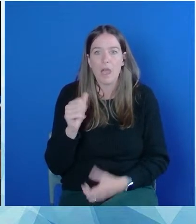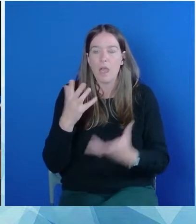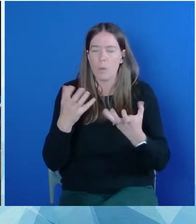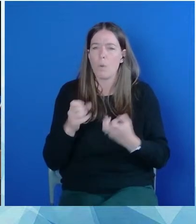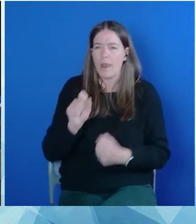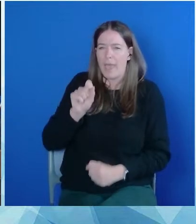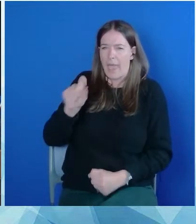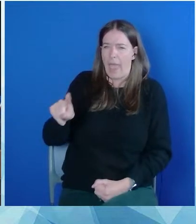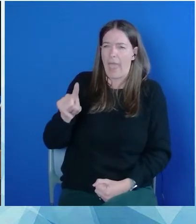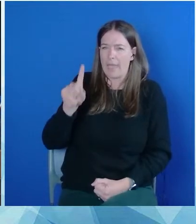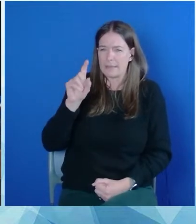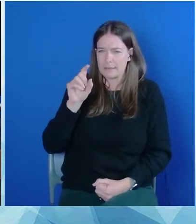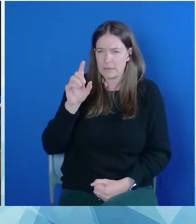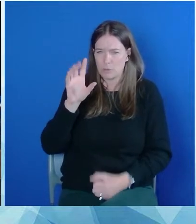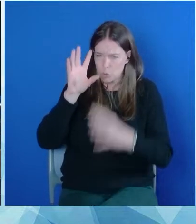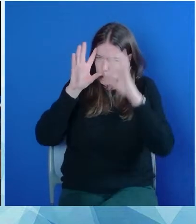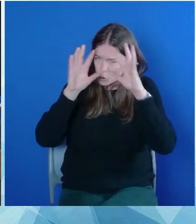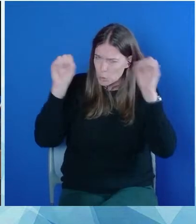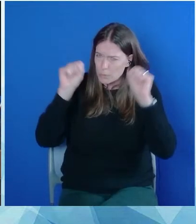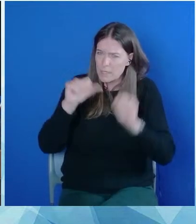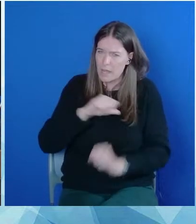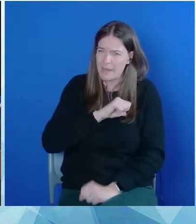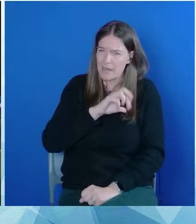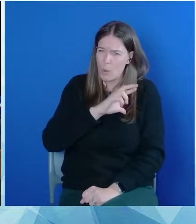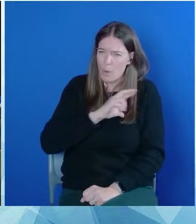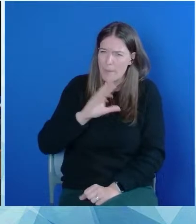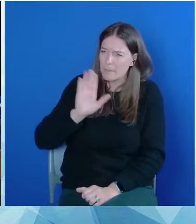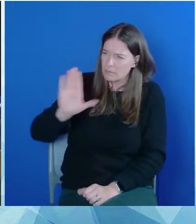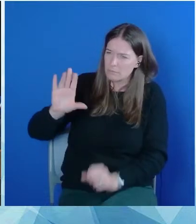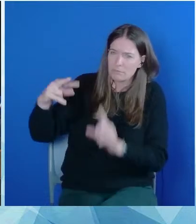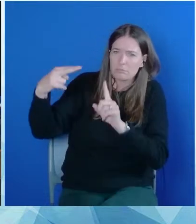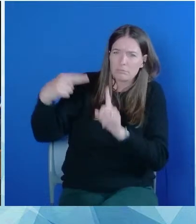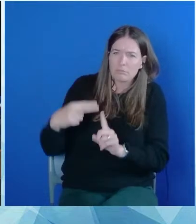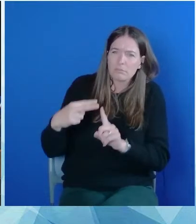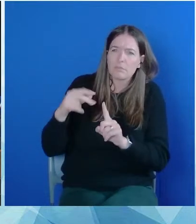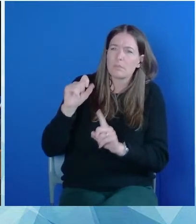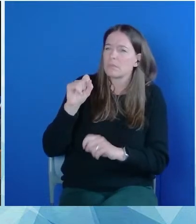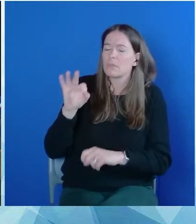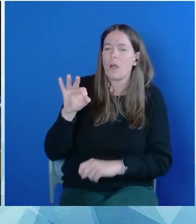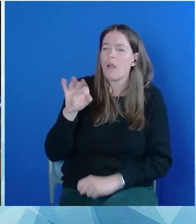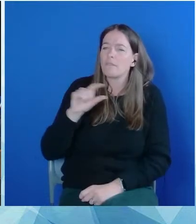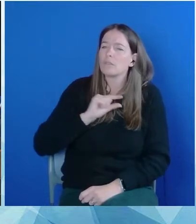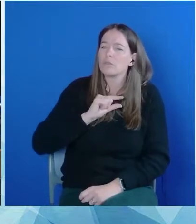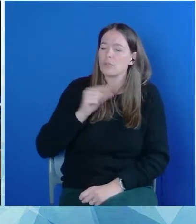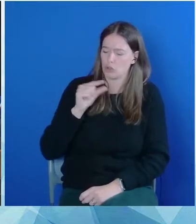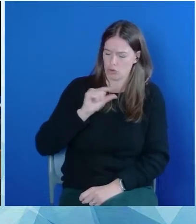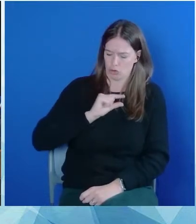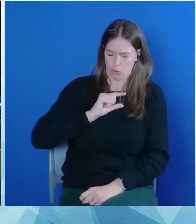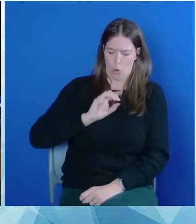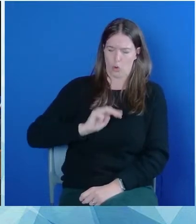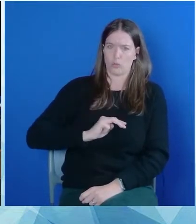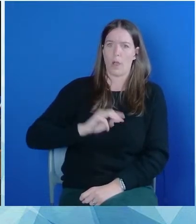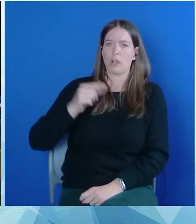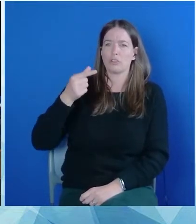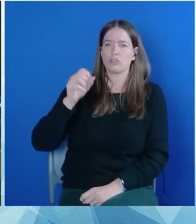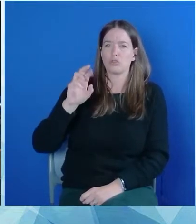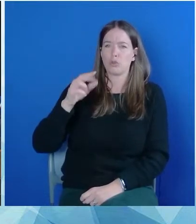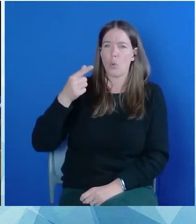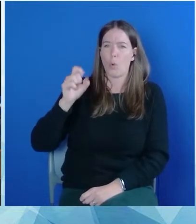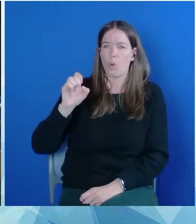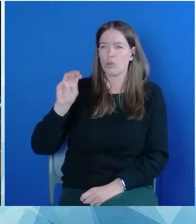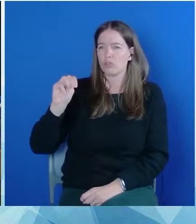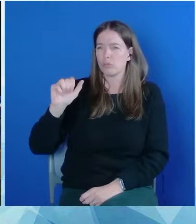her perspective of George Martin's performance as assistant superintendent. I'd like to understand